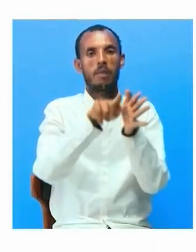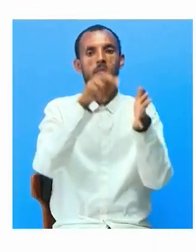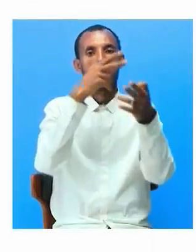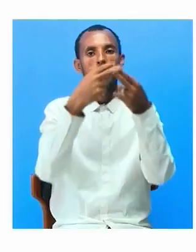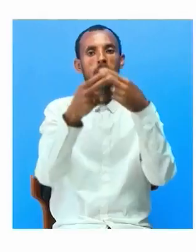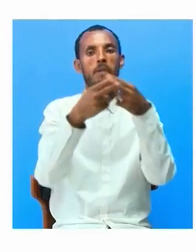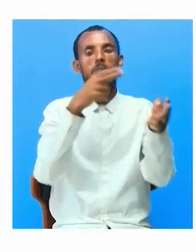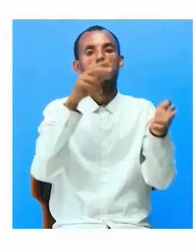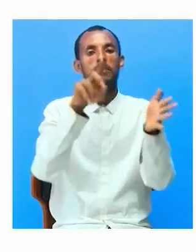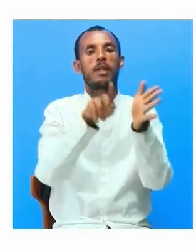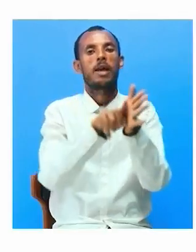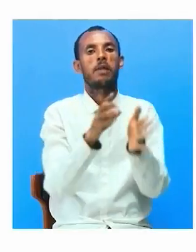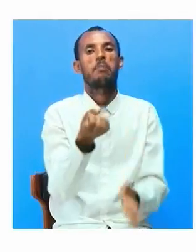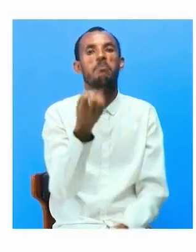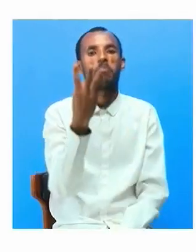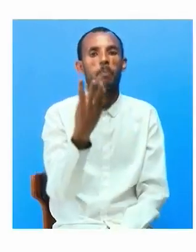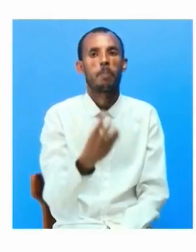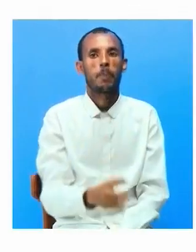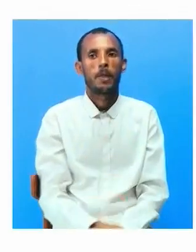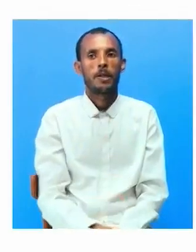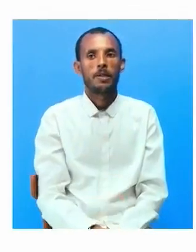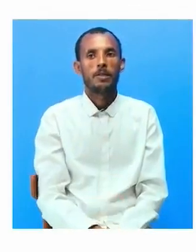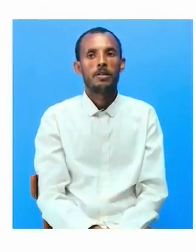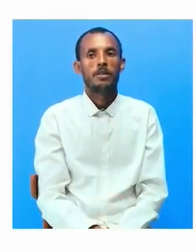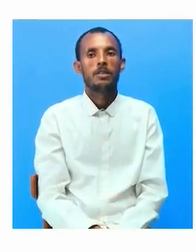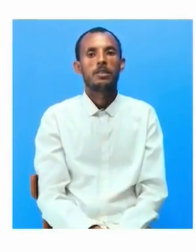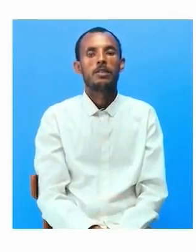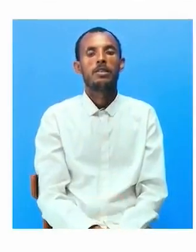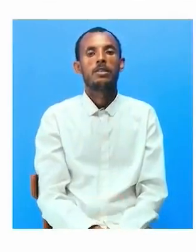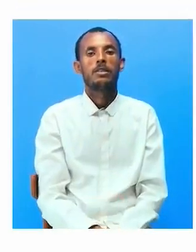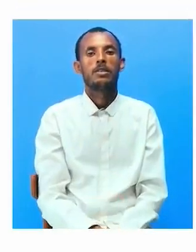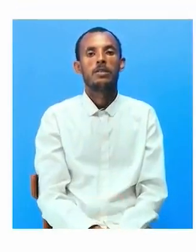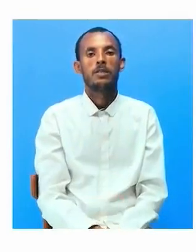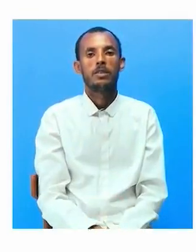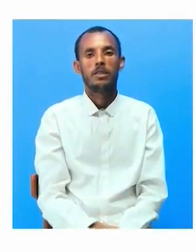Product of two